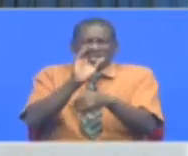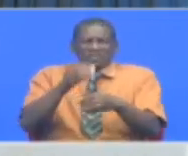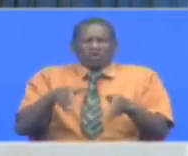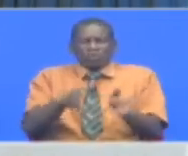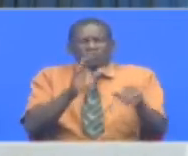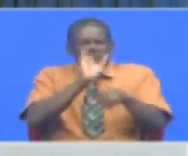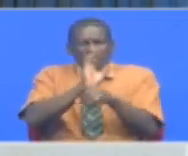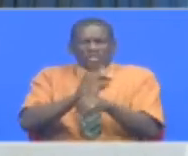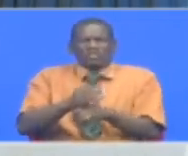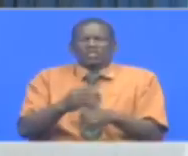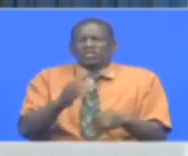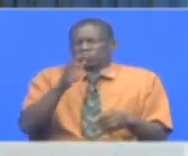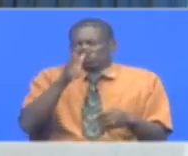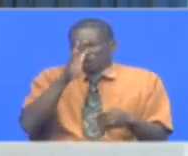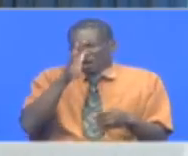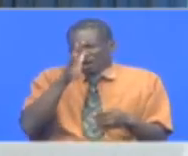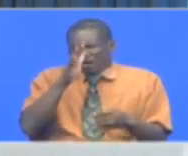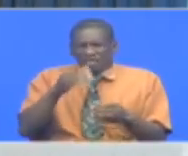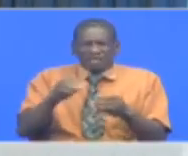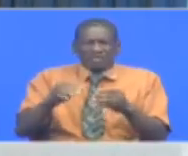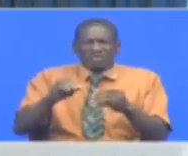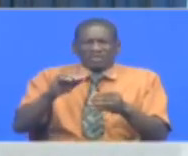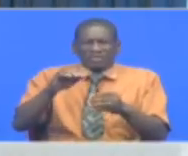to nudge citizens towards a class war.